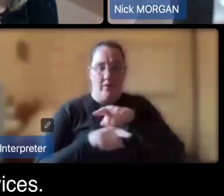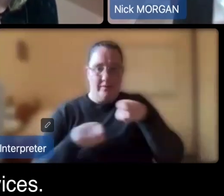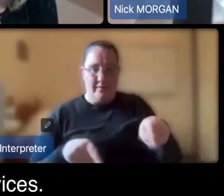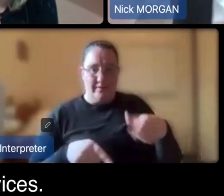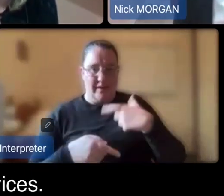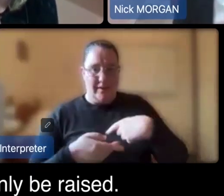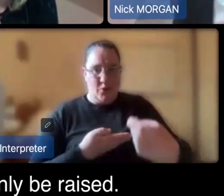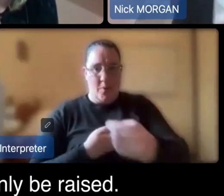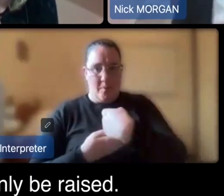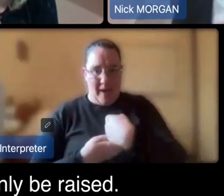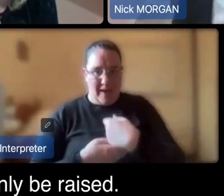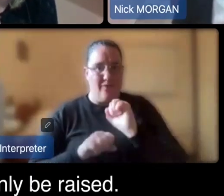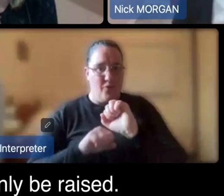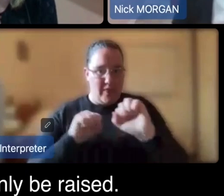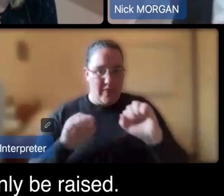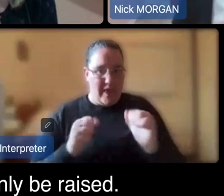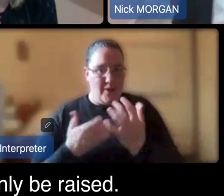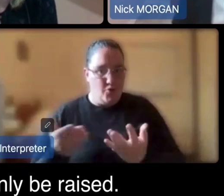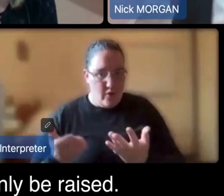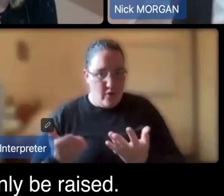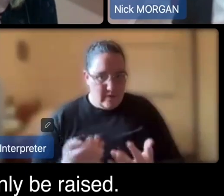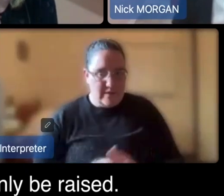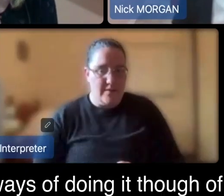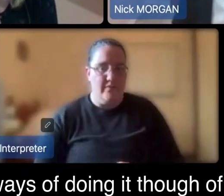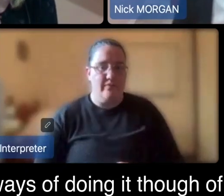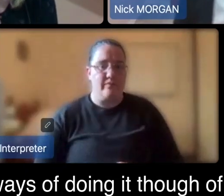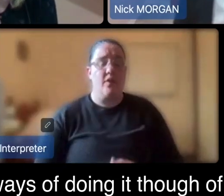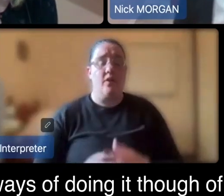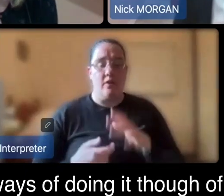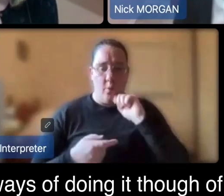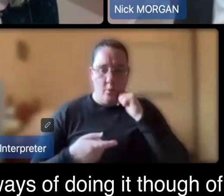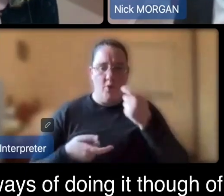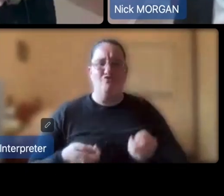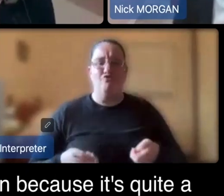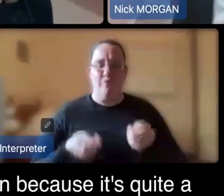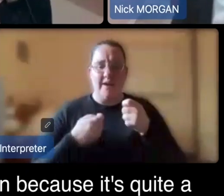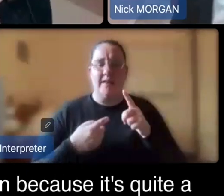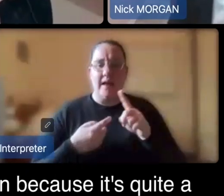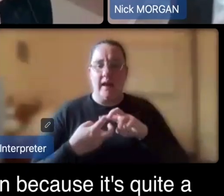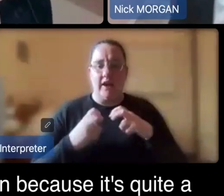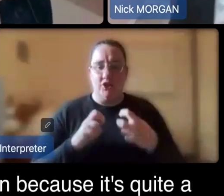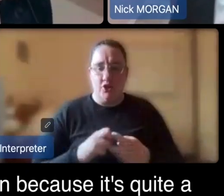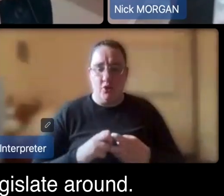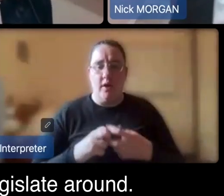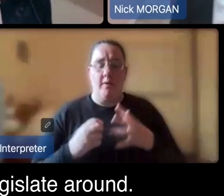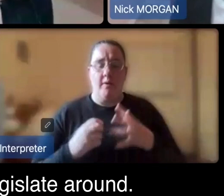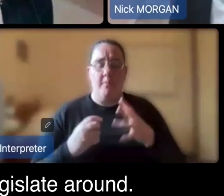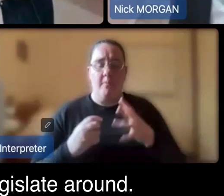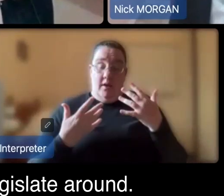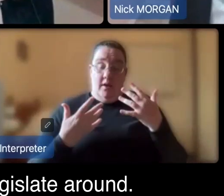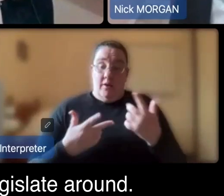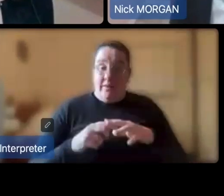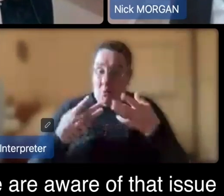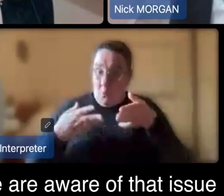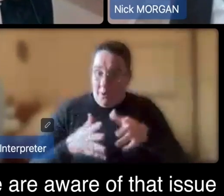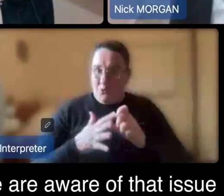for their services. So that'll certainly be raised. Whether there are different ways of doing it, though, of course, is another question because it's quite a complex thing to